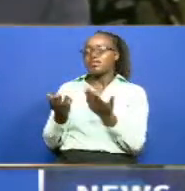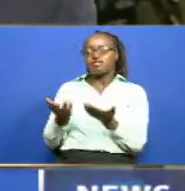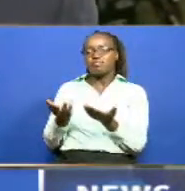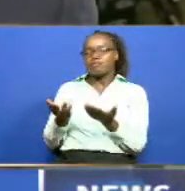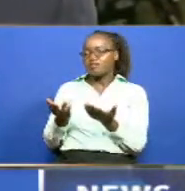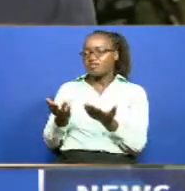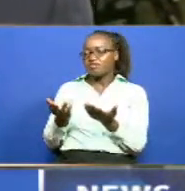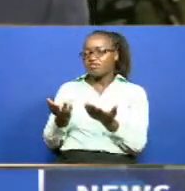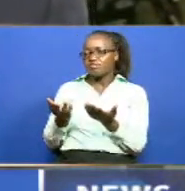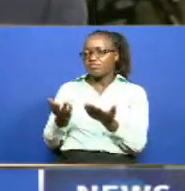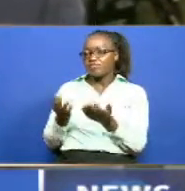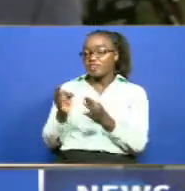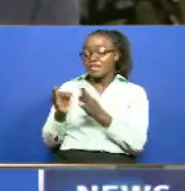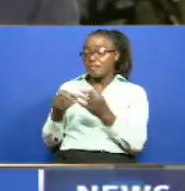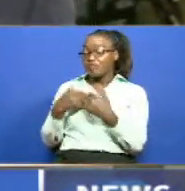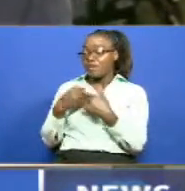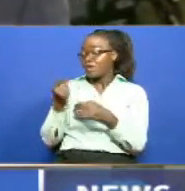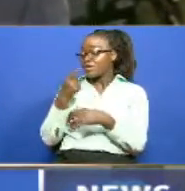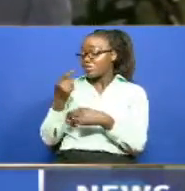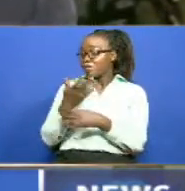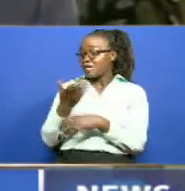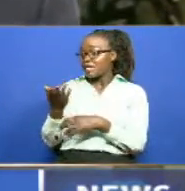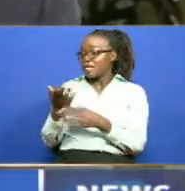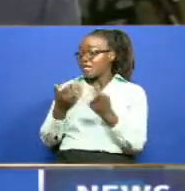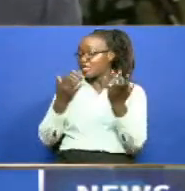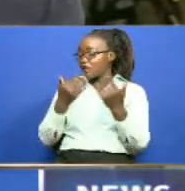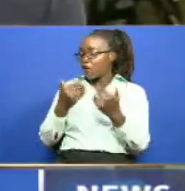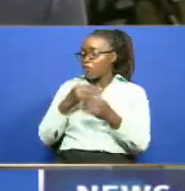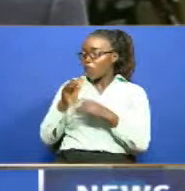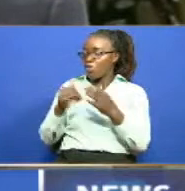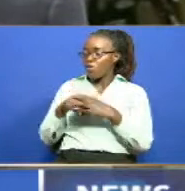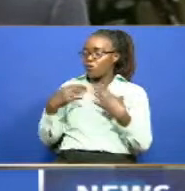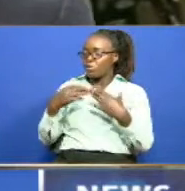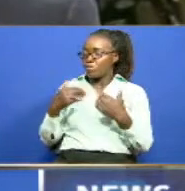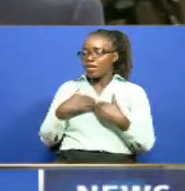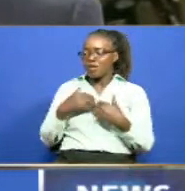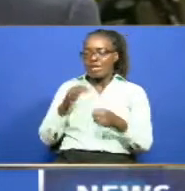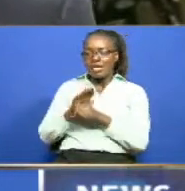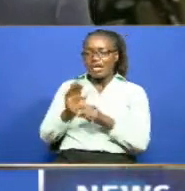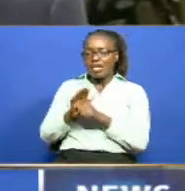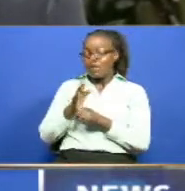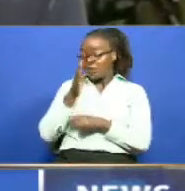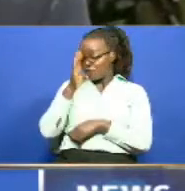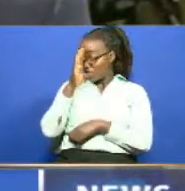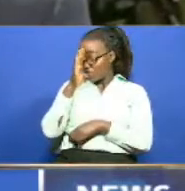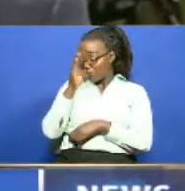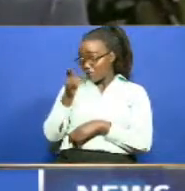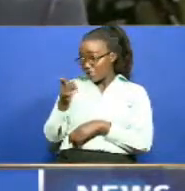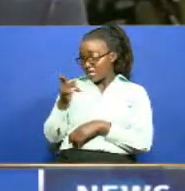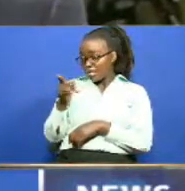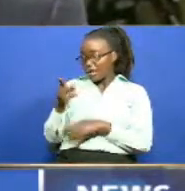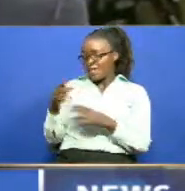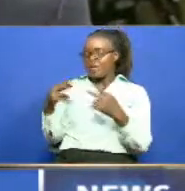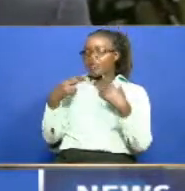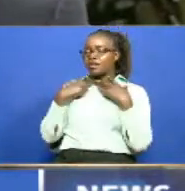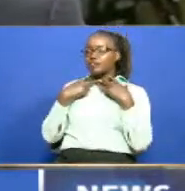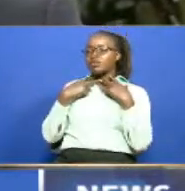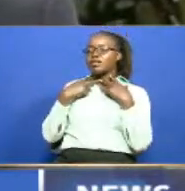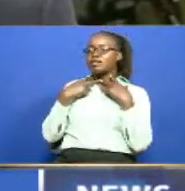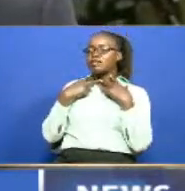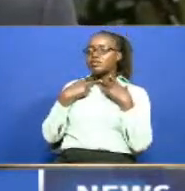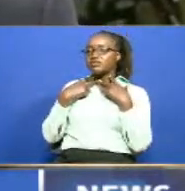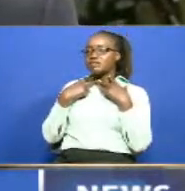saying. If we have a clear treatment. That's the hope everybody has. So there was a lot of uncertainty then. Obviously the lockdowns had a big impact